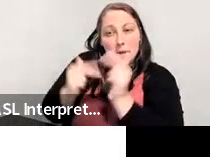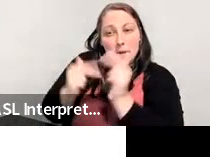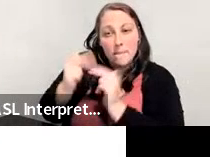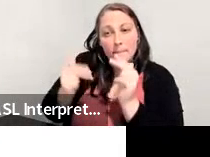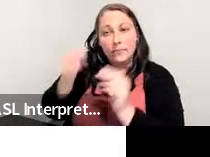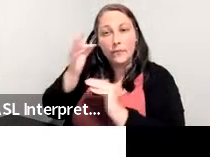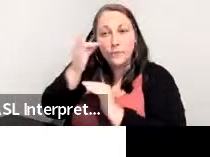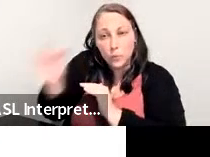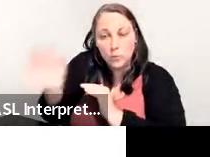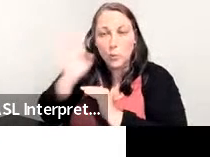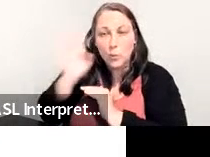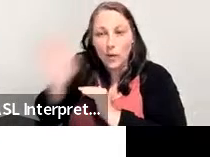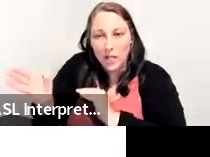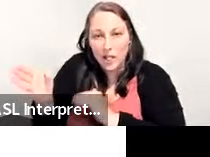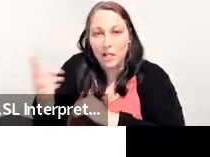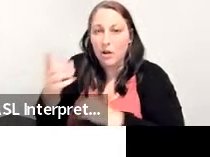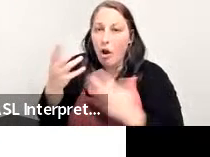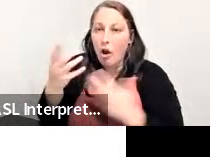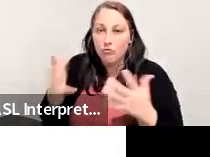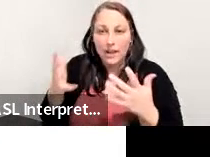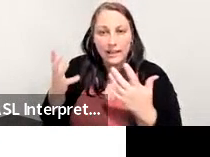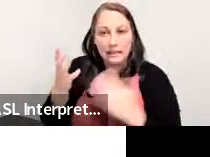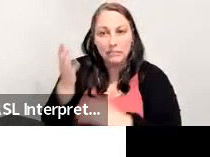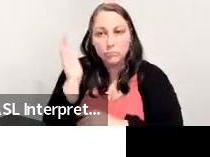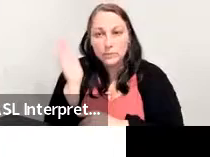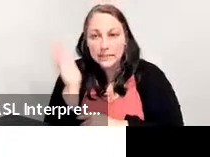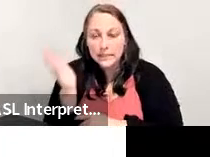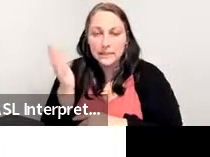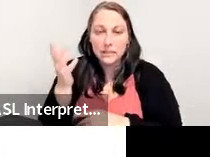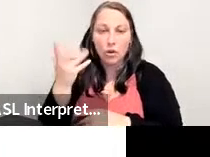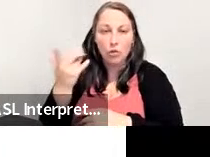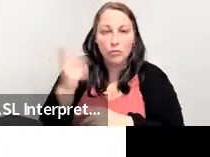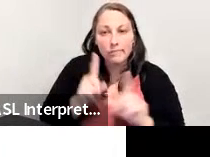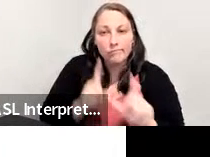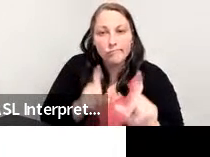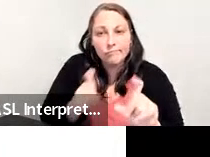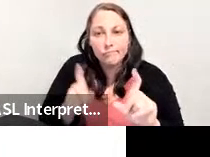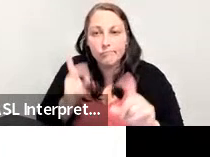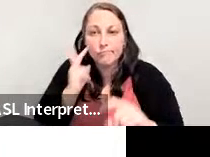Penn, and it'll feel more of a holistic, vibrant neighborhood